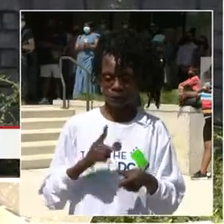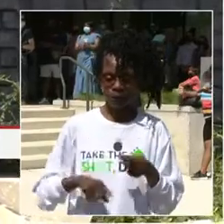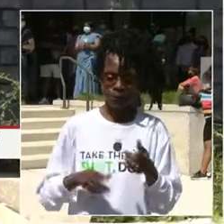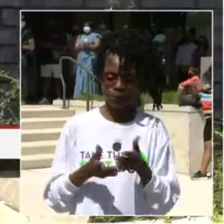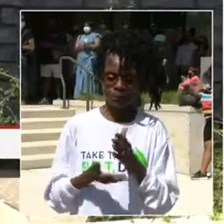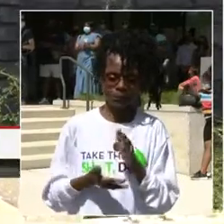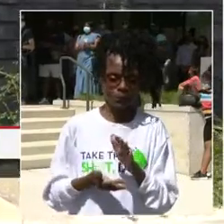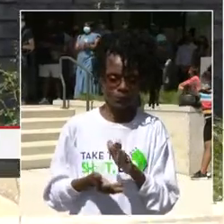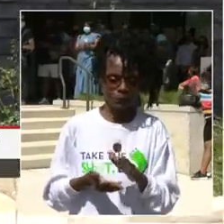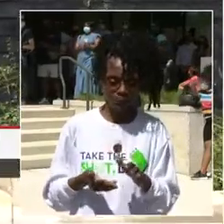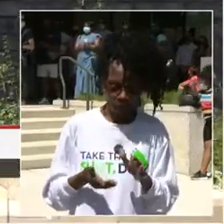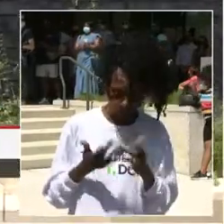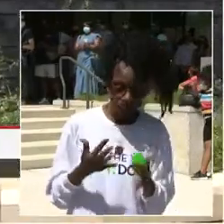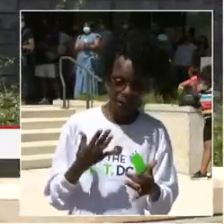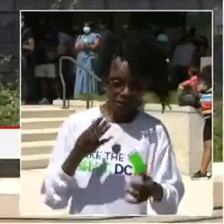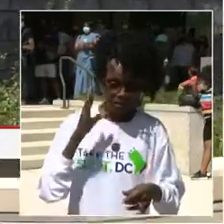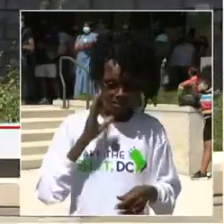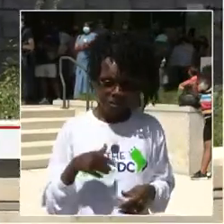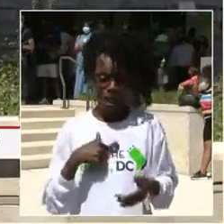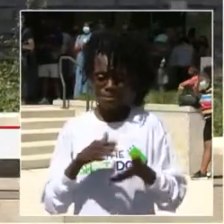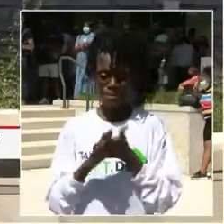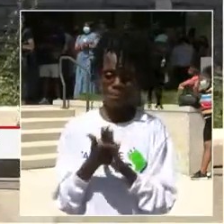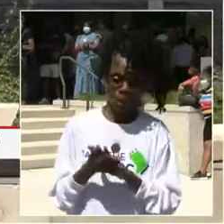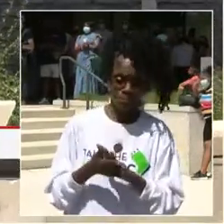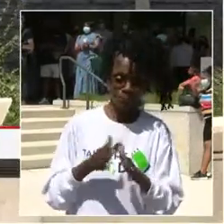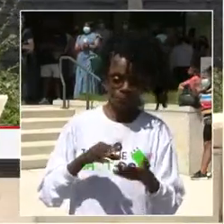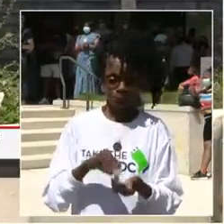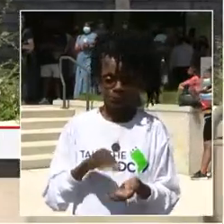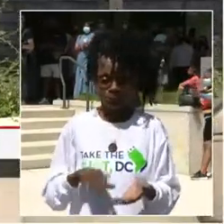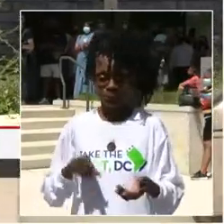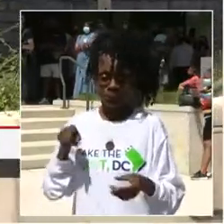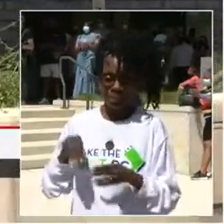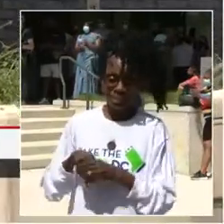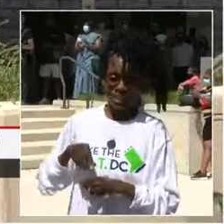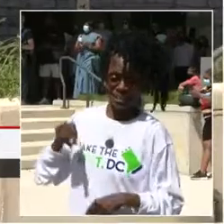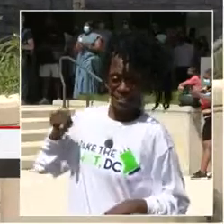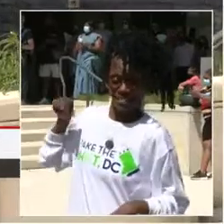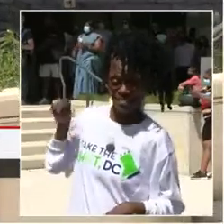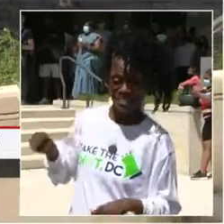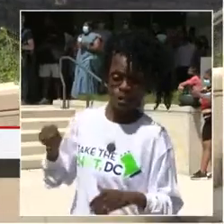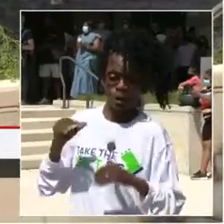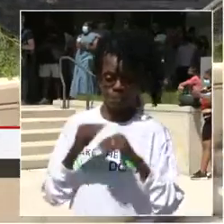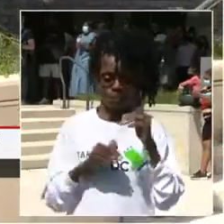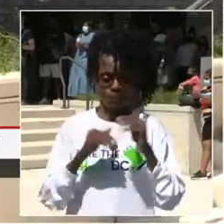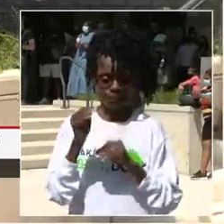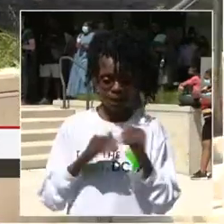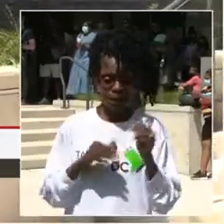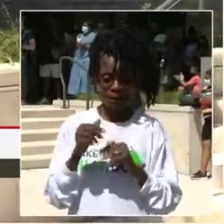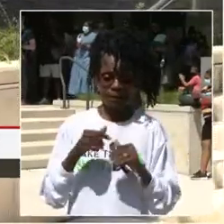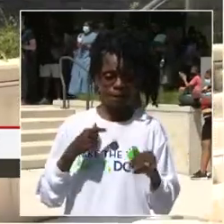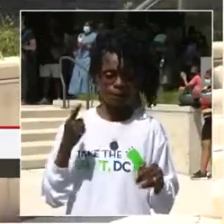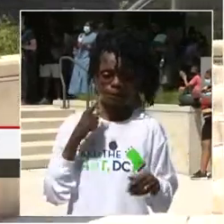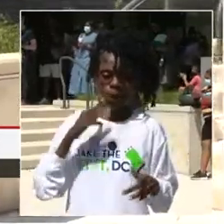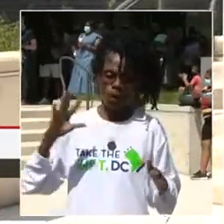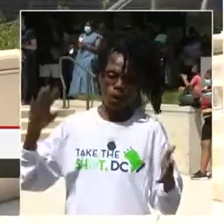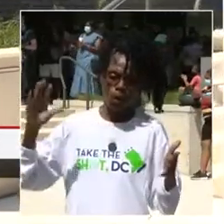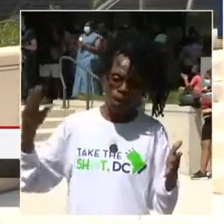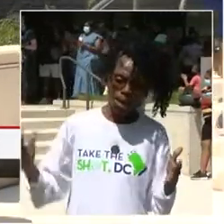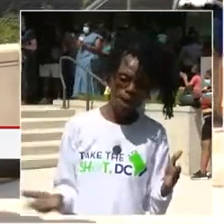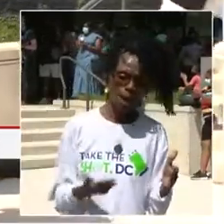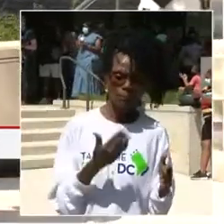building. And thank you all for listening. Now I'm here to introduce our mayor, Muriel Bowser.